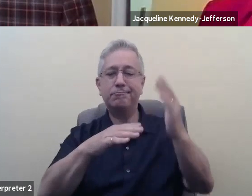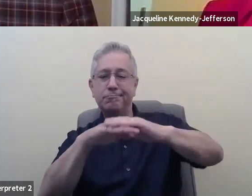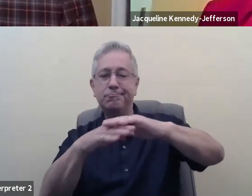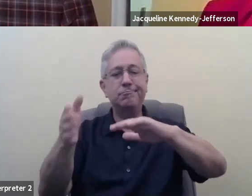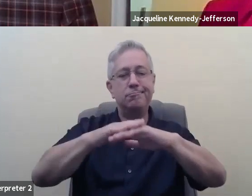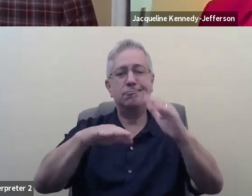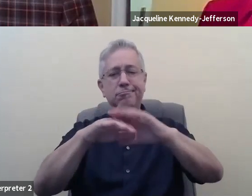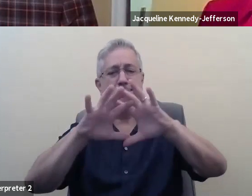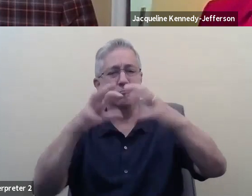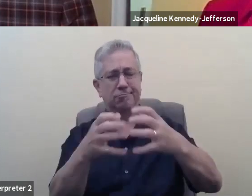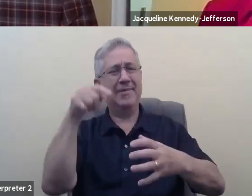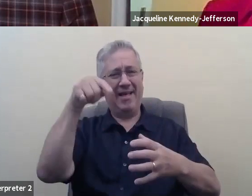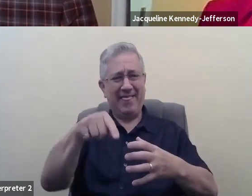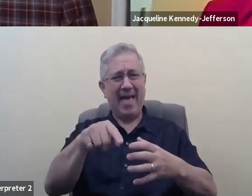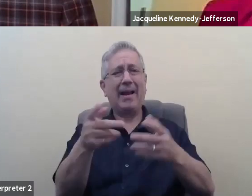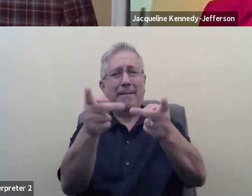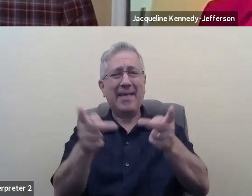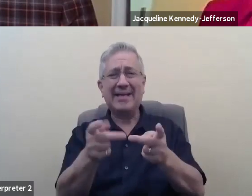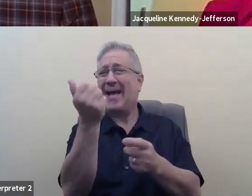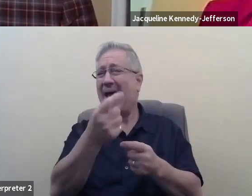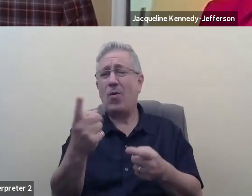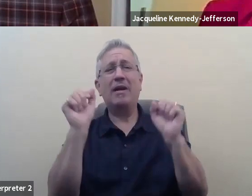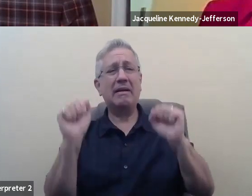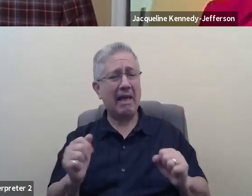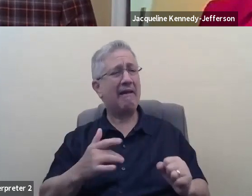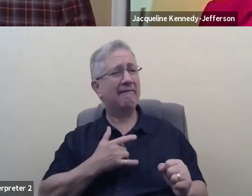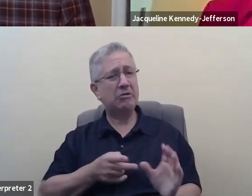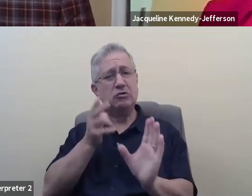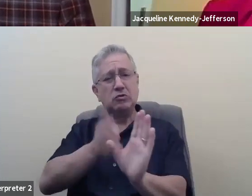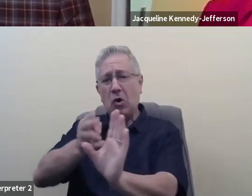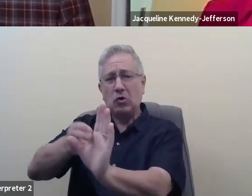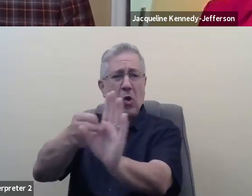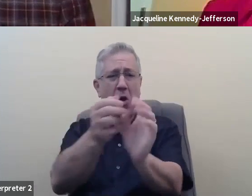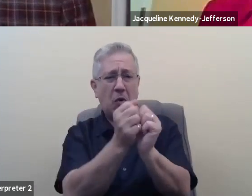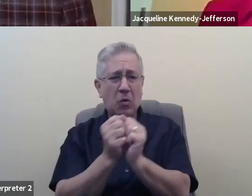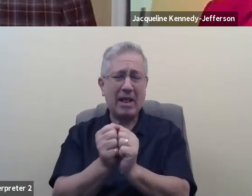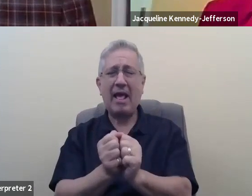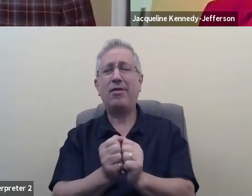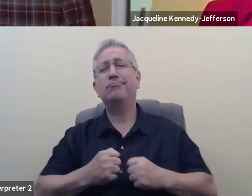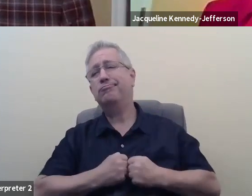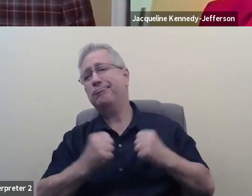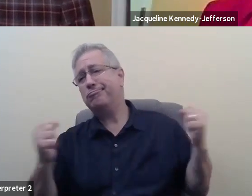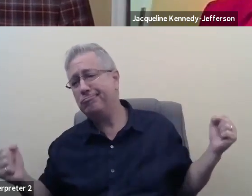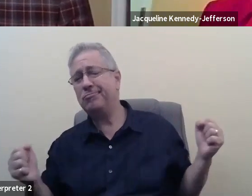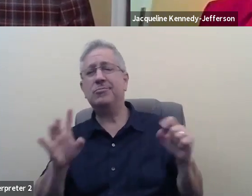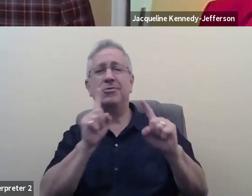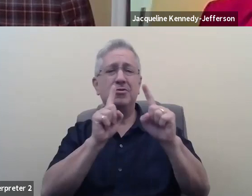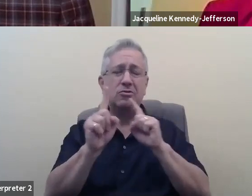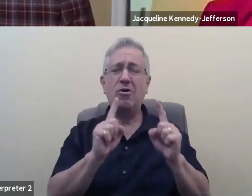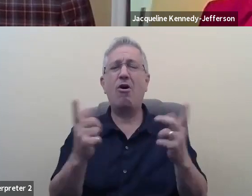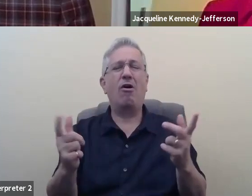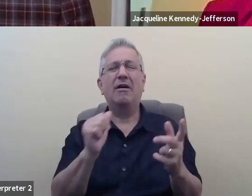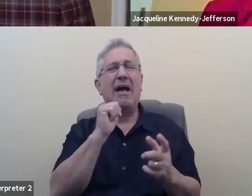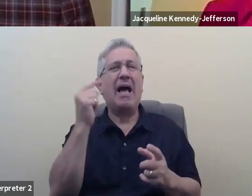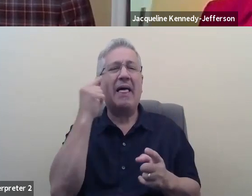and just be a place where people can connect and just unwind, because a lot of times people just needed a chance to just talk, right? Like, it didn't need to be a specific program